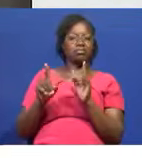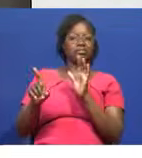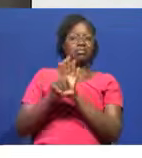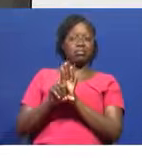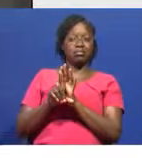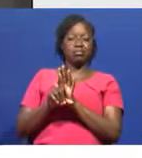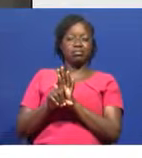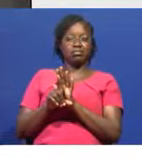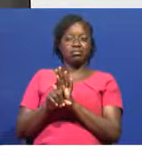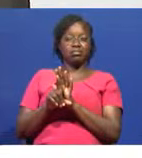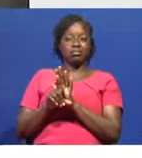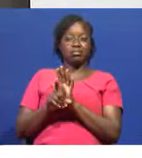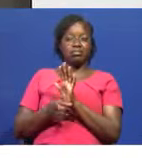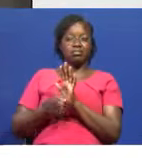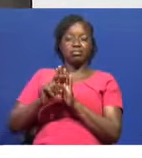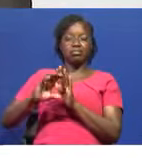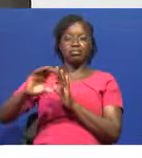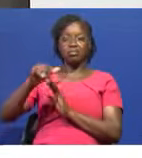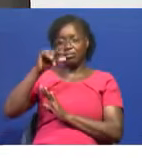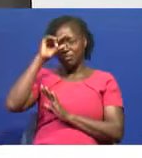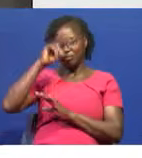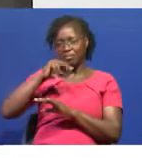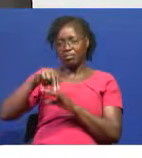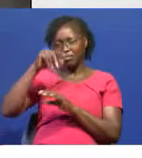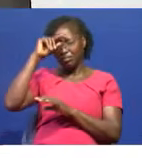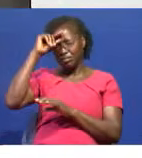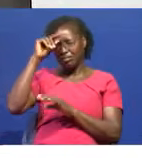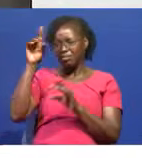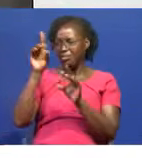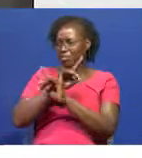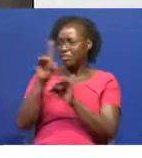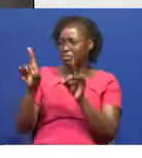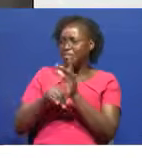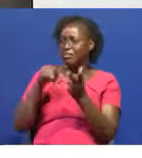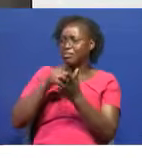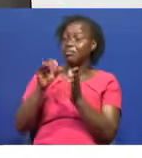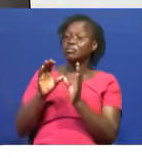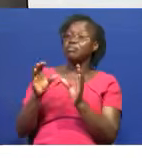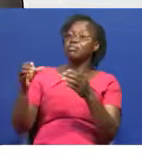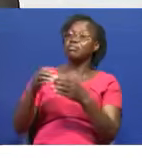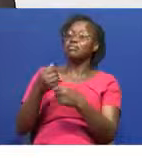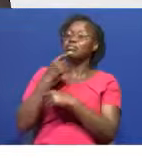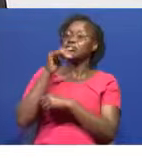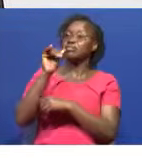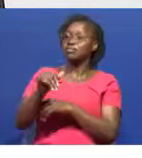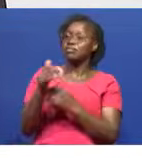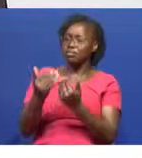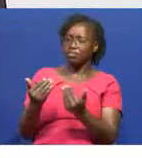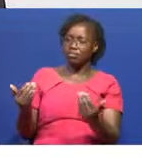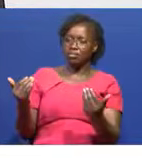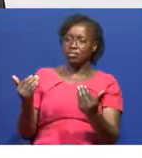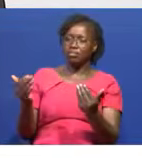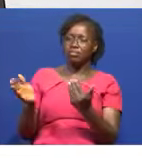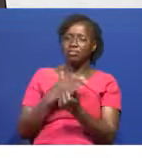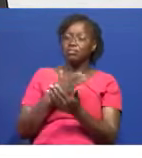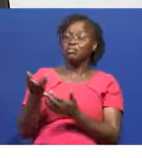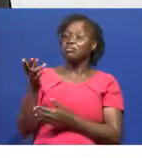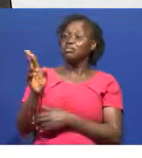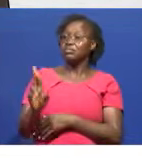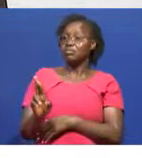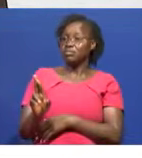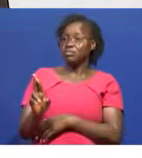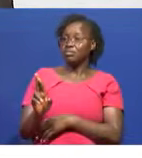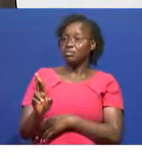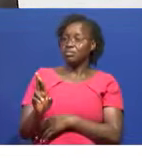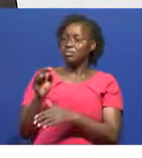law, that requires the county government, the national government, everybody, including the communities, to make sure that these children, wherever they are, they